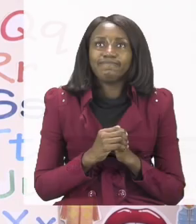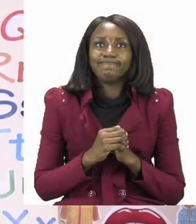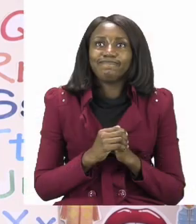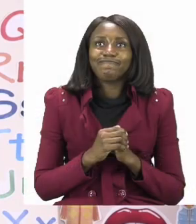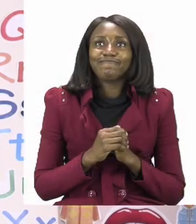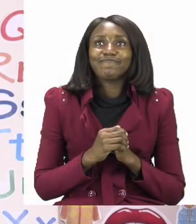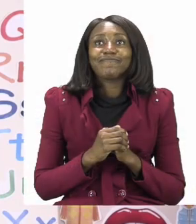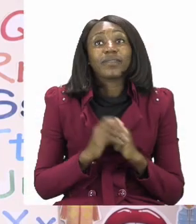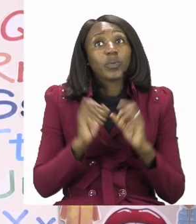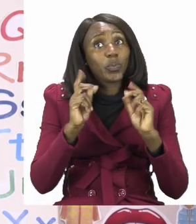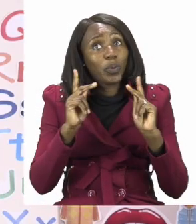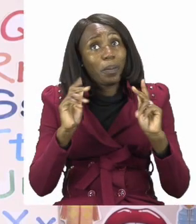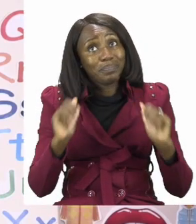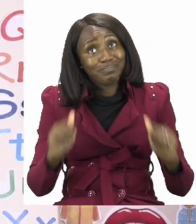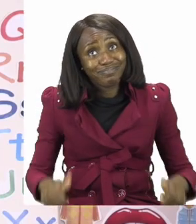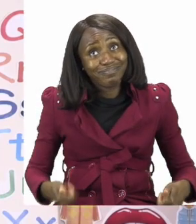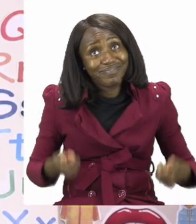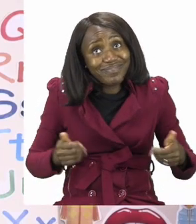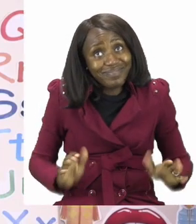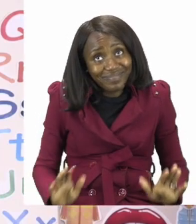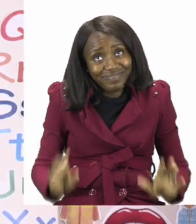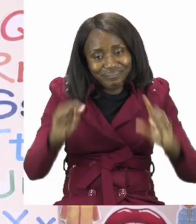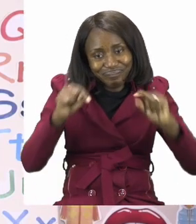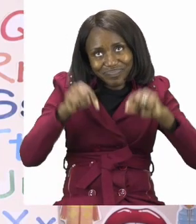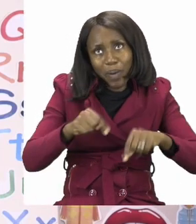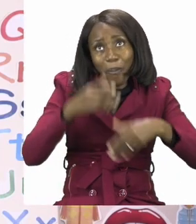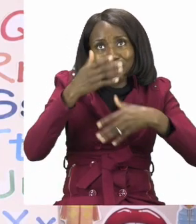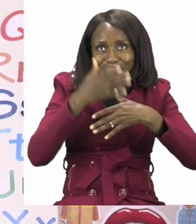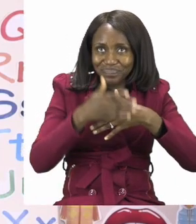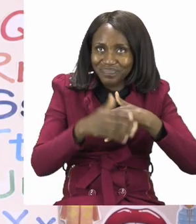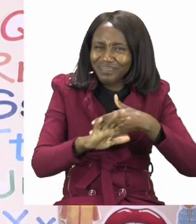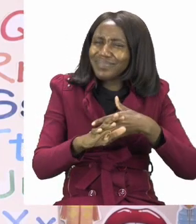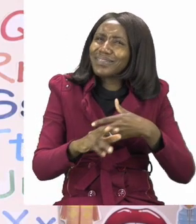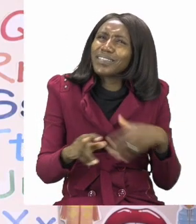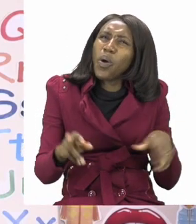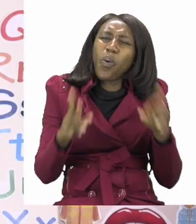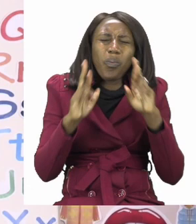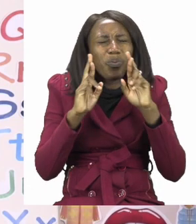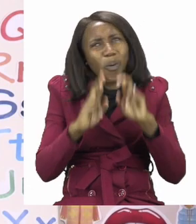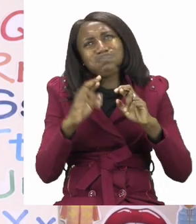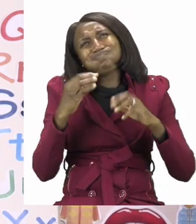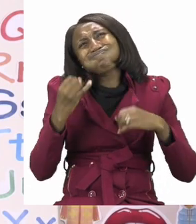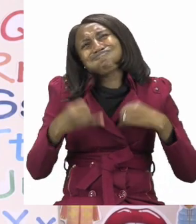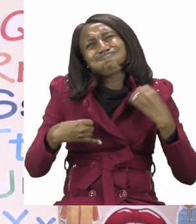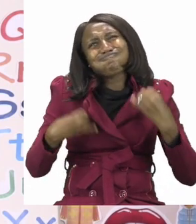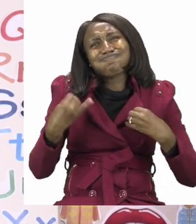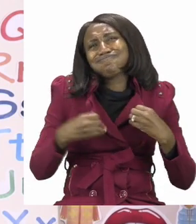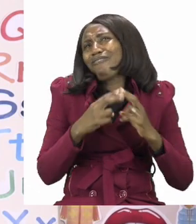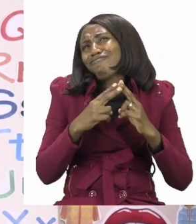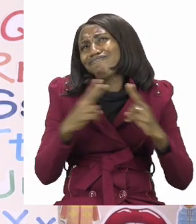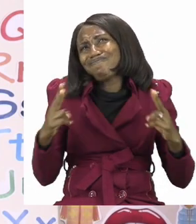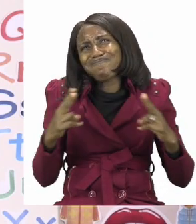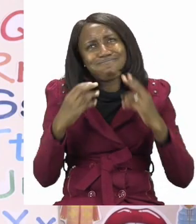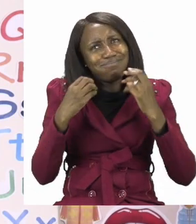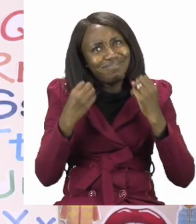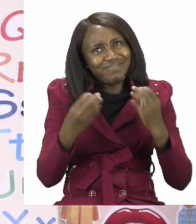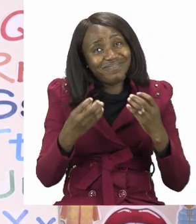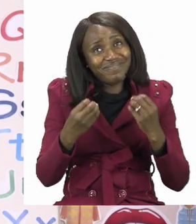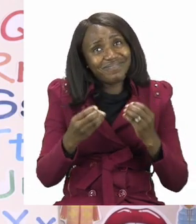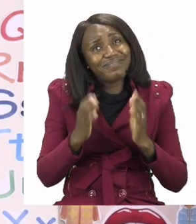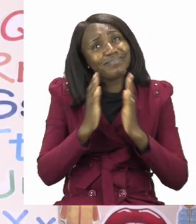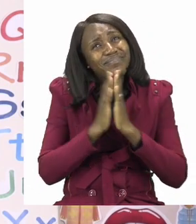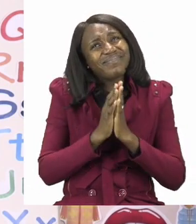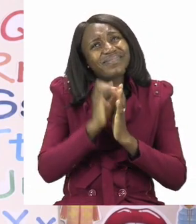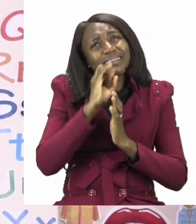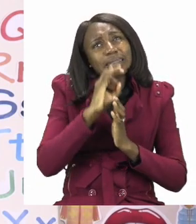Boys and girls, we have now come to the end of our lesson. I hope you had fun. Remember, if something was